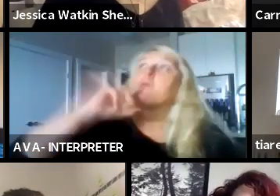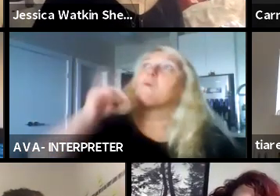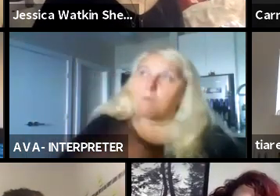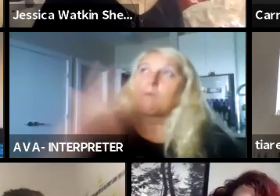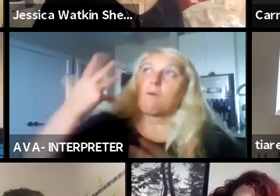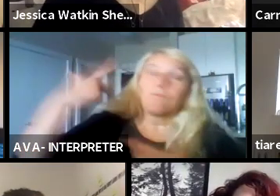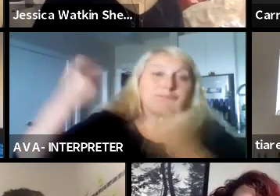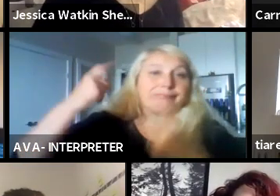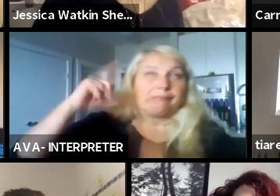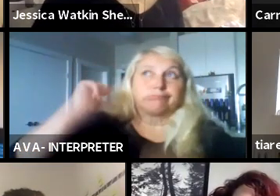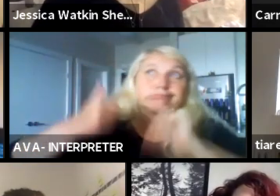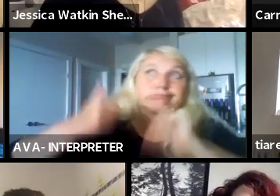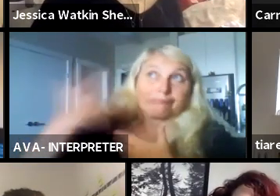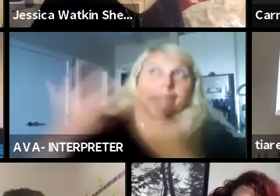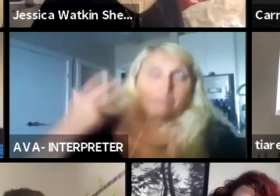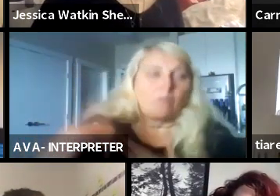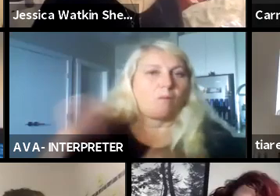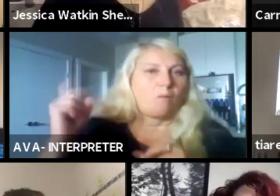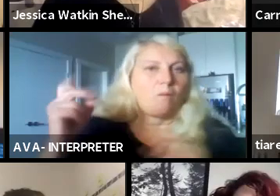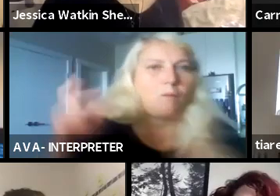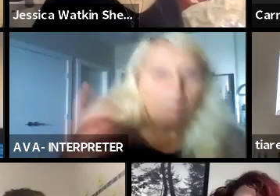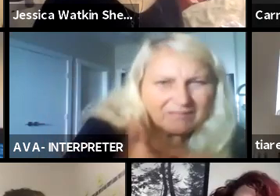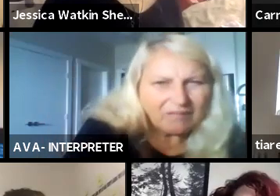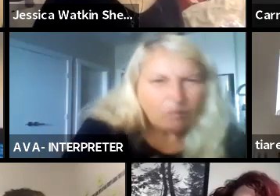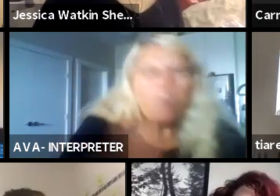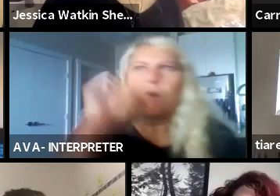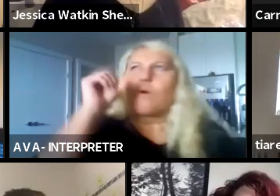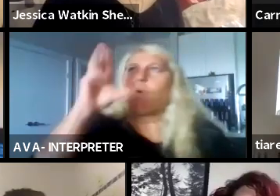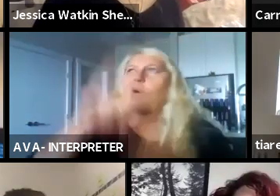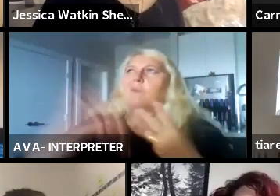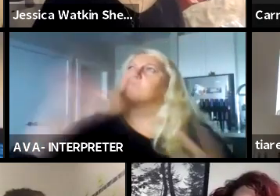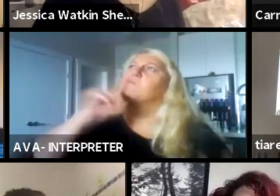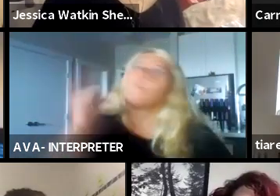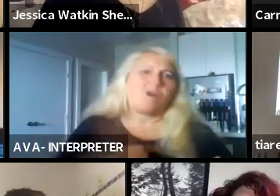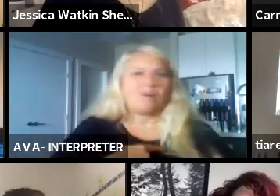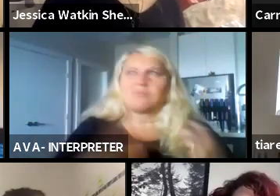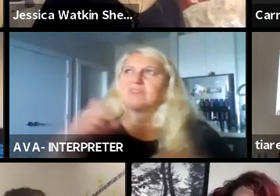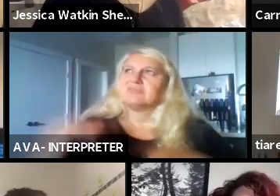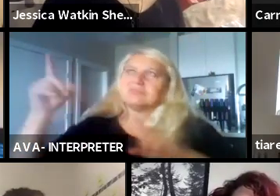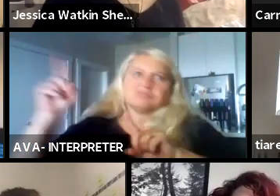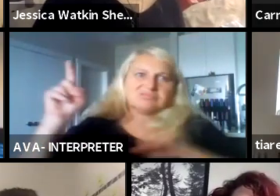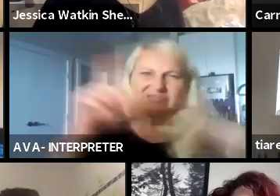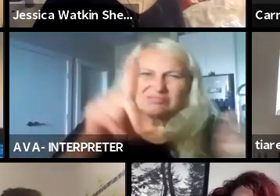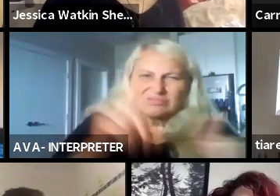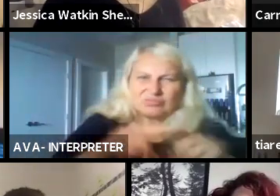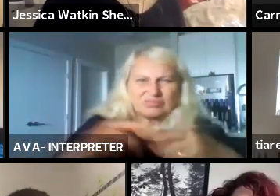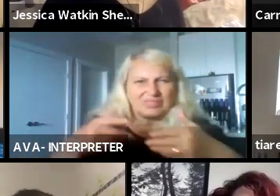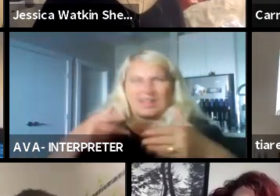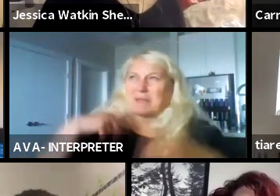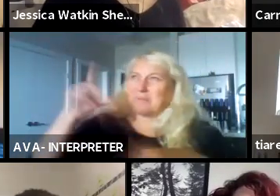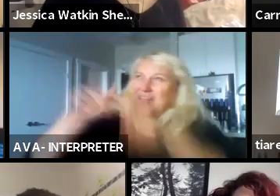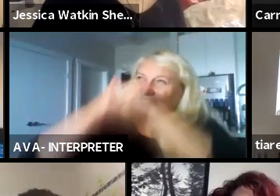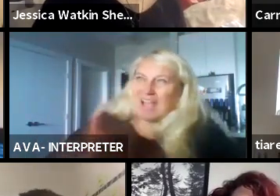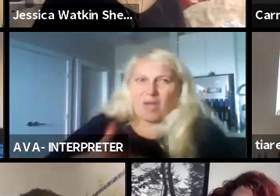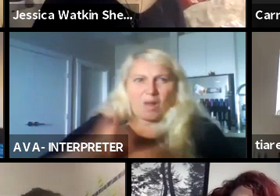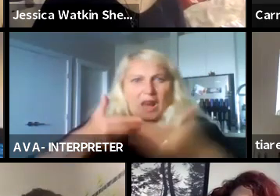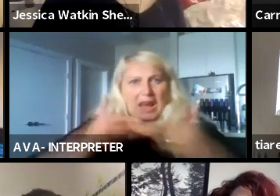capitalist culture that says we have to be a certain way in order to be allowed to engage.